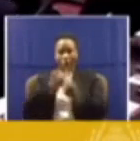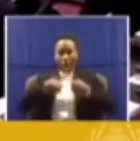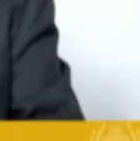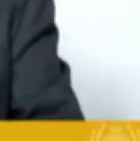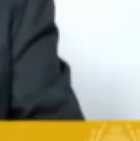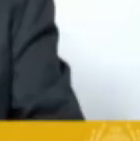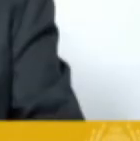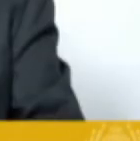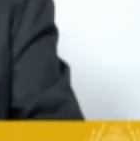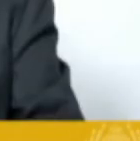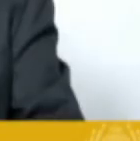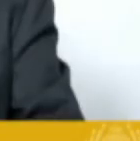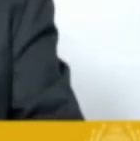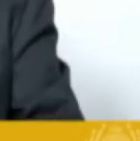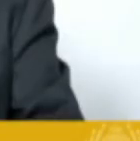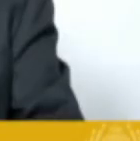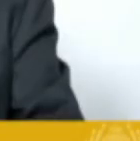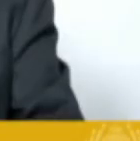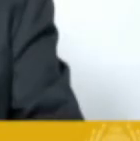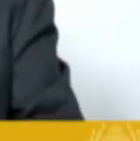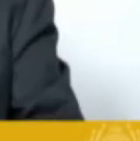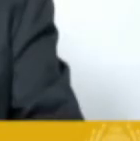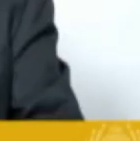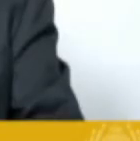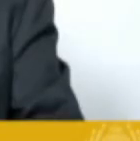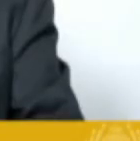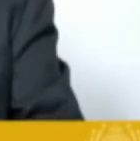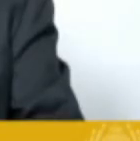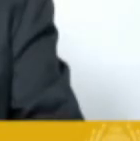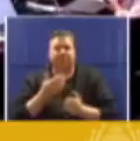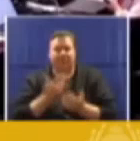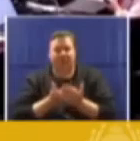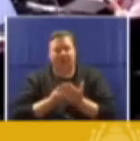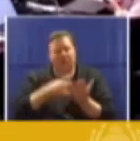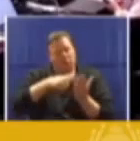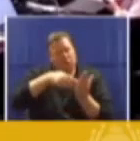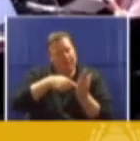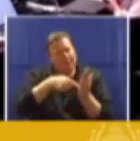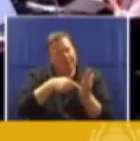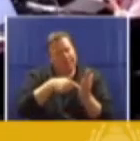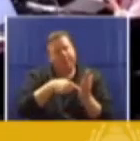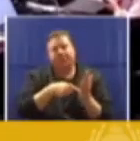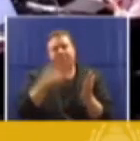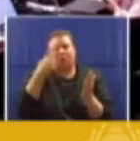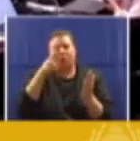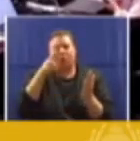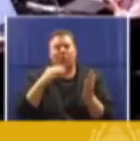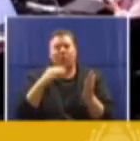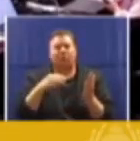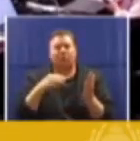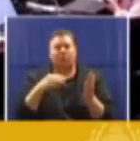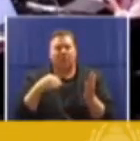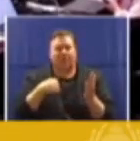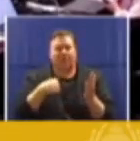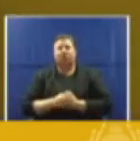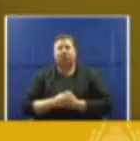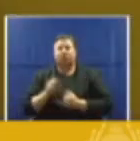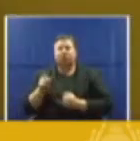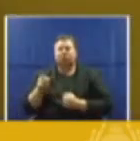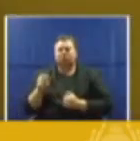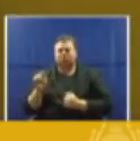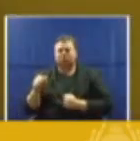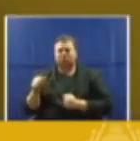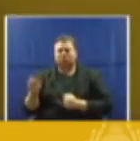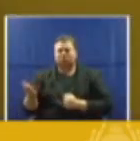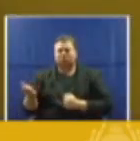be approved by the NA table, it gets to be sent to the president at least 2 weeks before the time that he